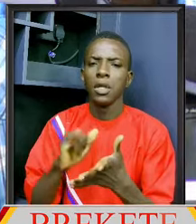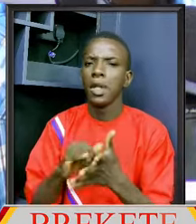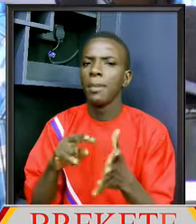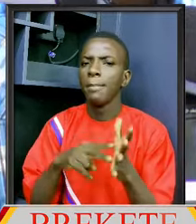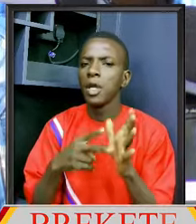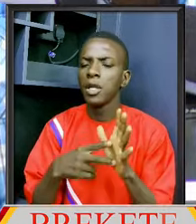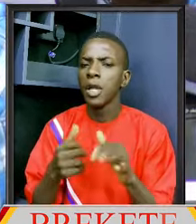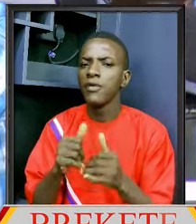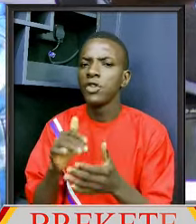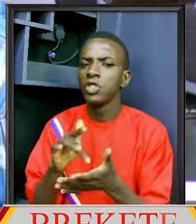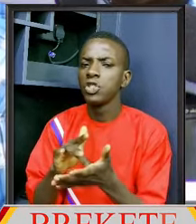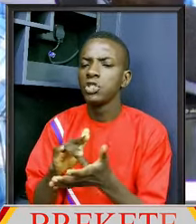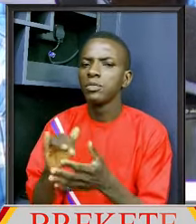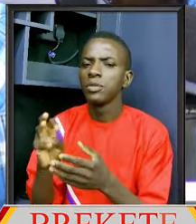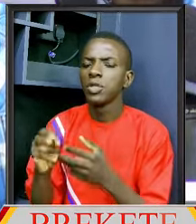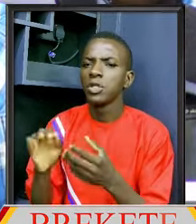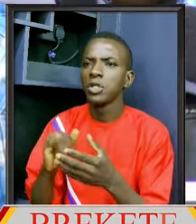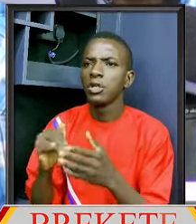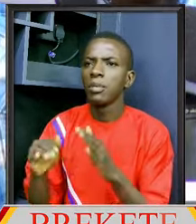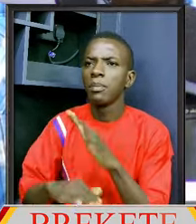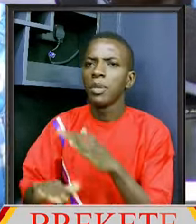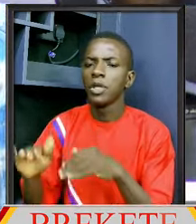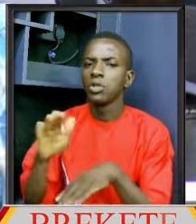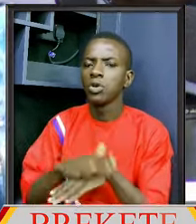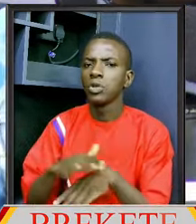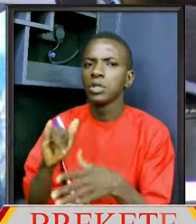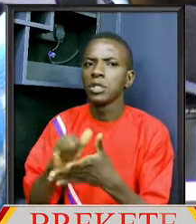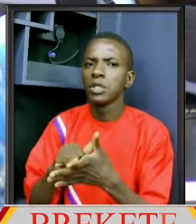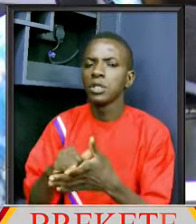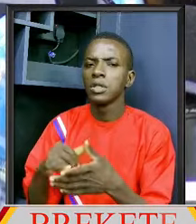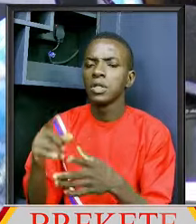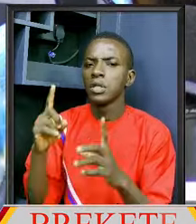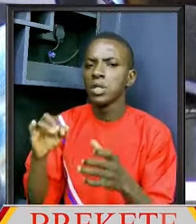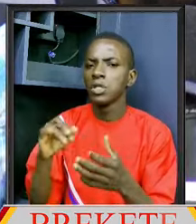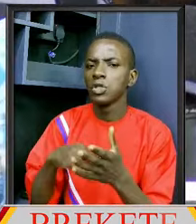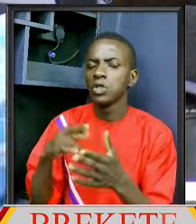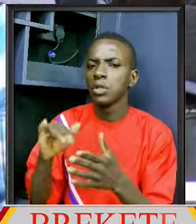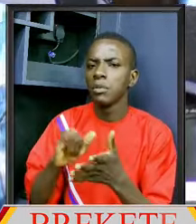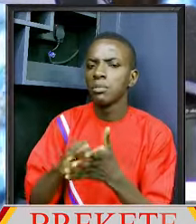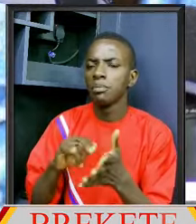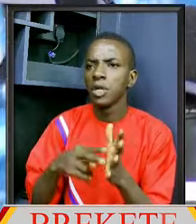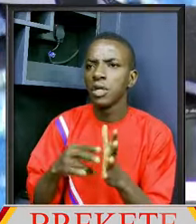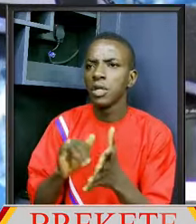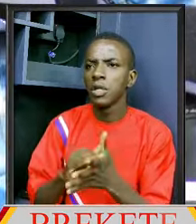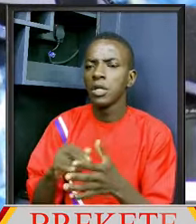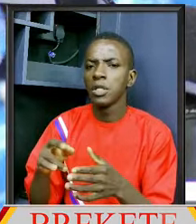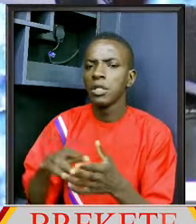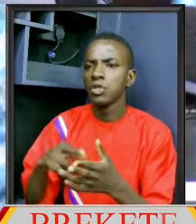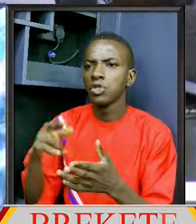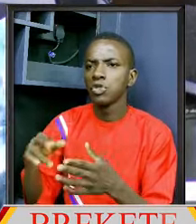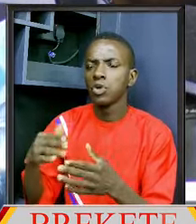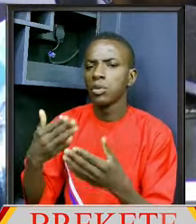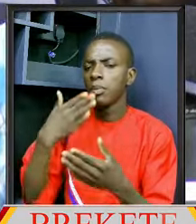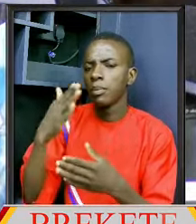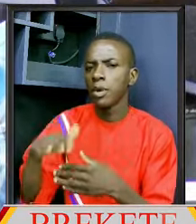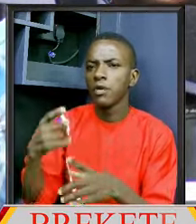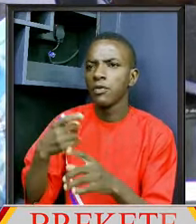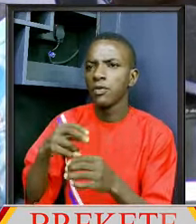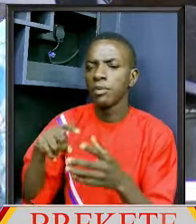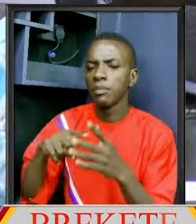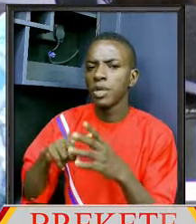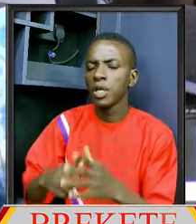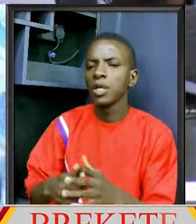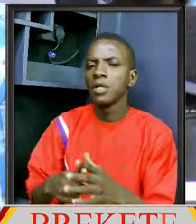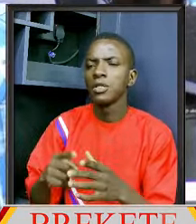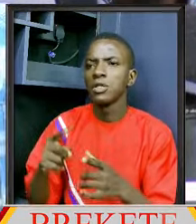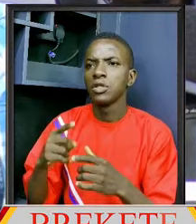every treatment where you go get the, is based on that test result. Yes, sir. So that means if the result bad, from treatments.